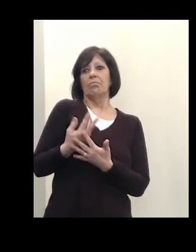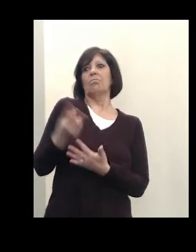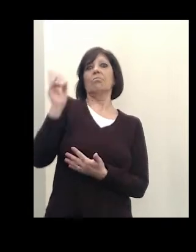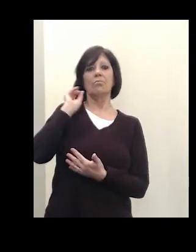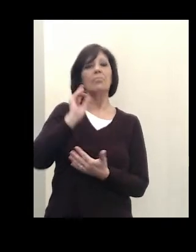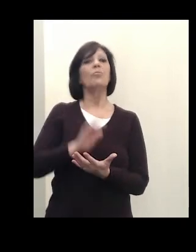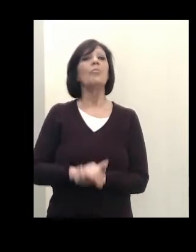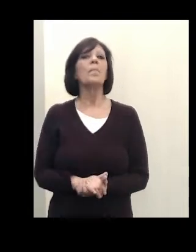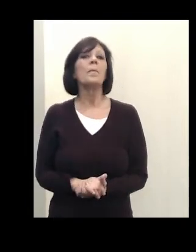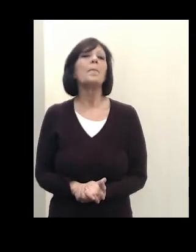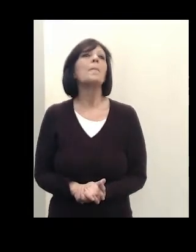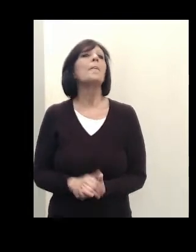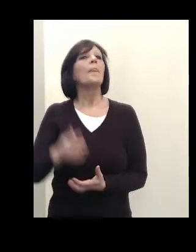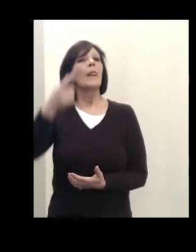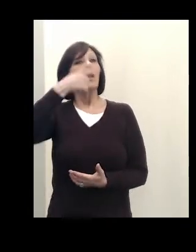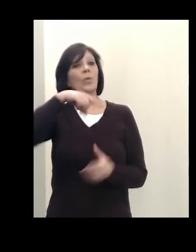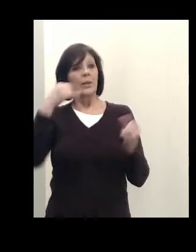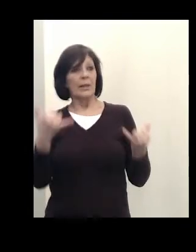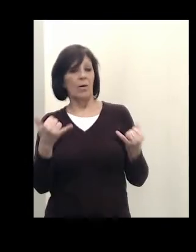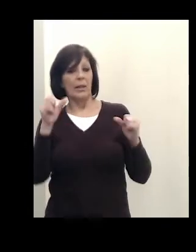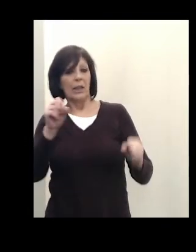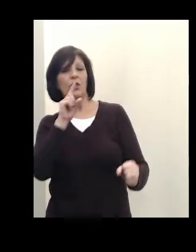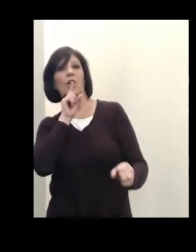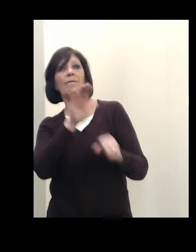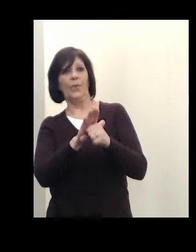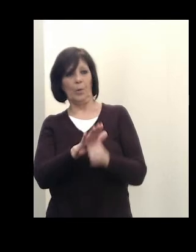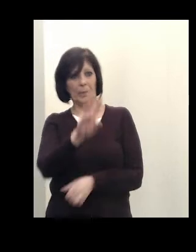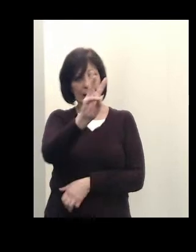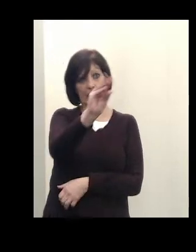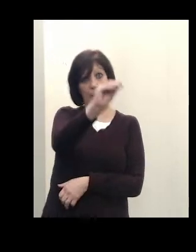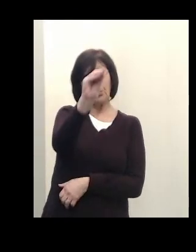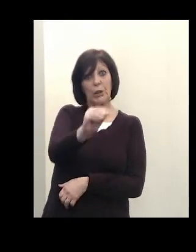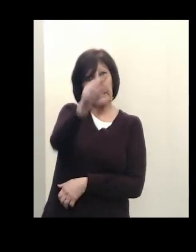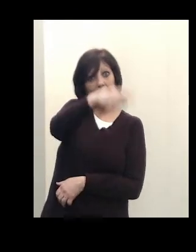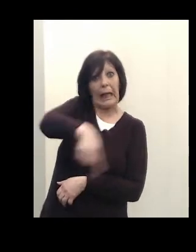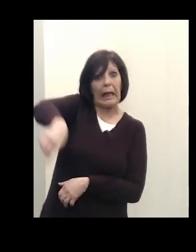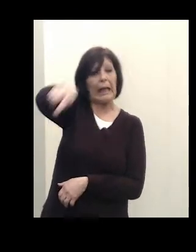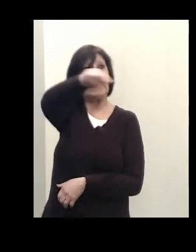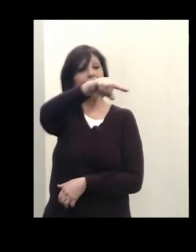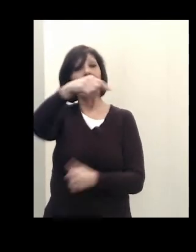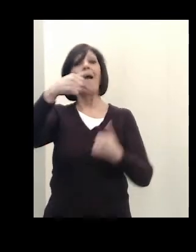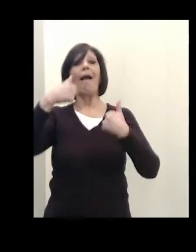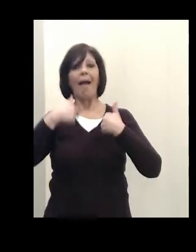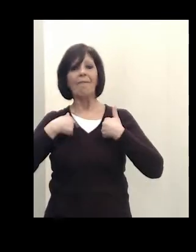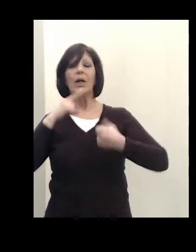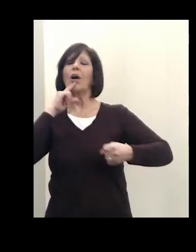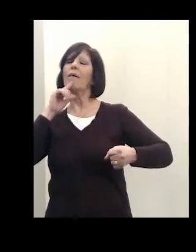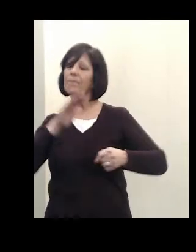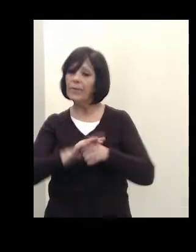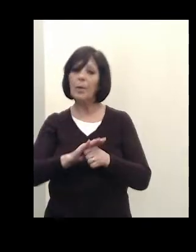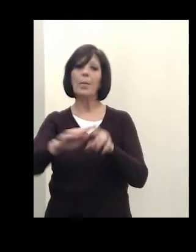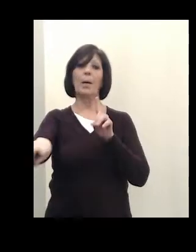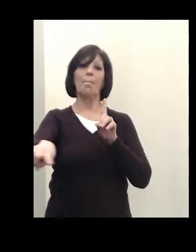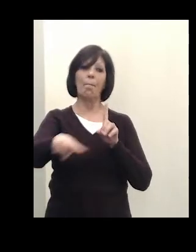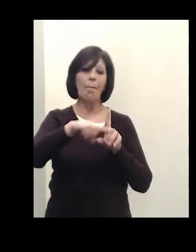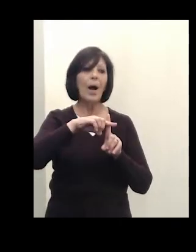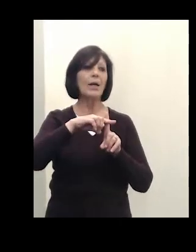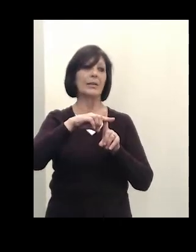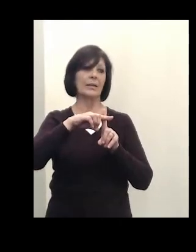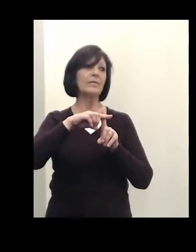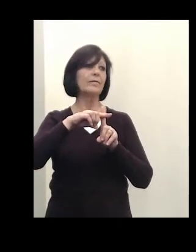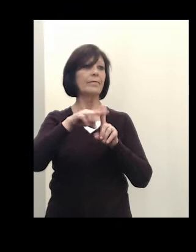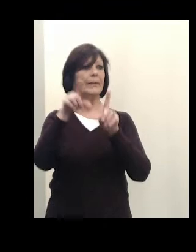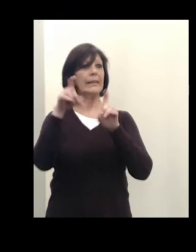And we can confirm that 6% of Erie County residents have a lab-confirmed positive COVID-19 test in the